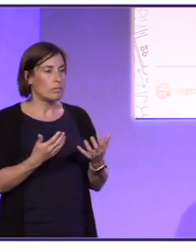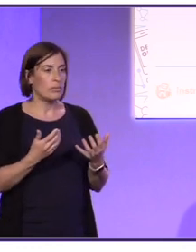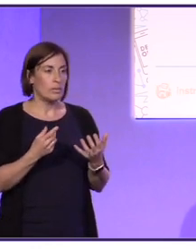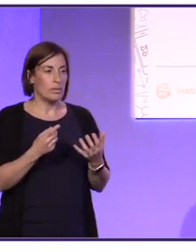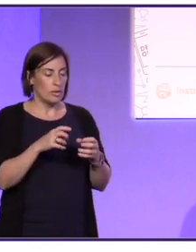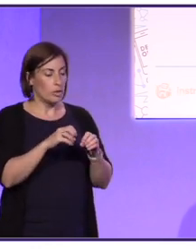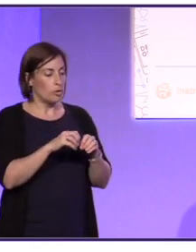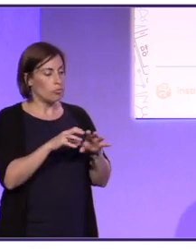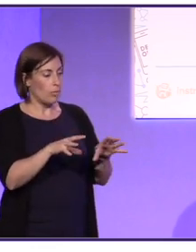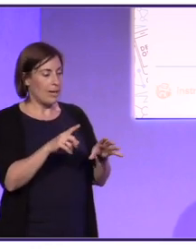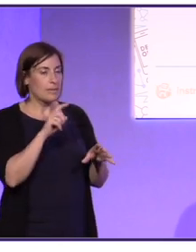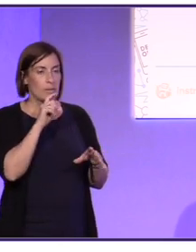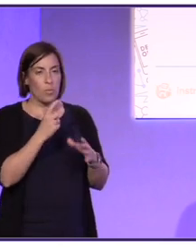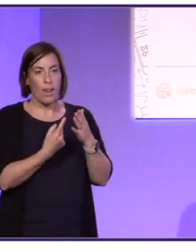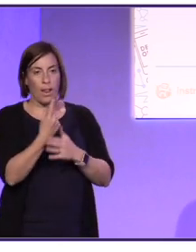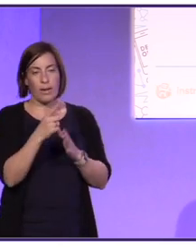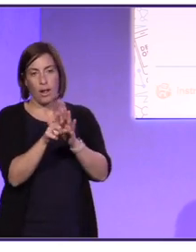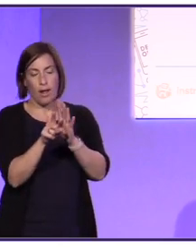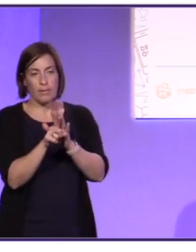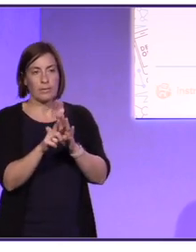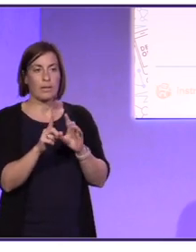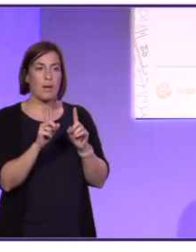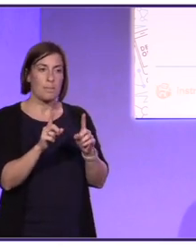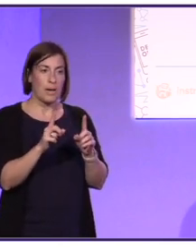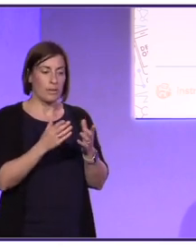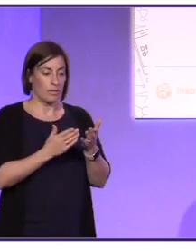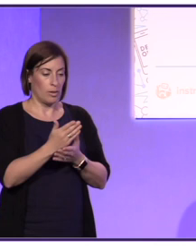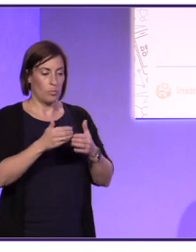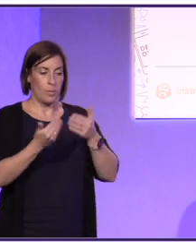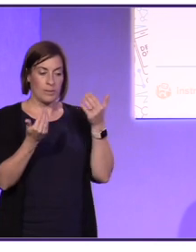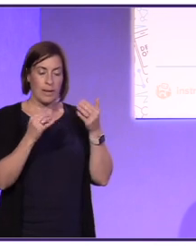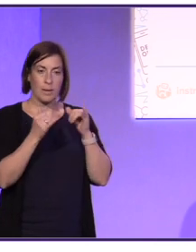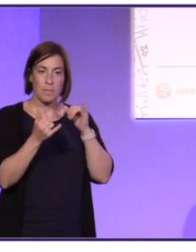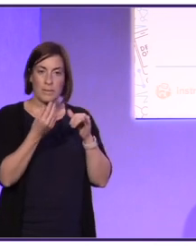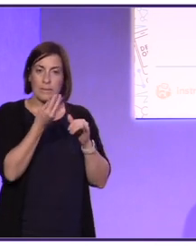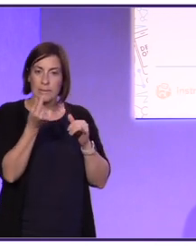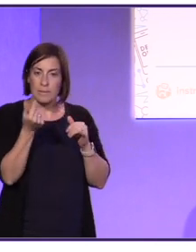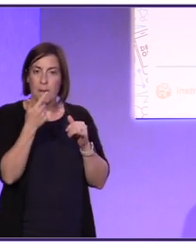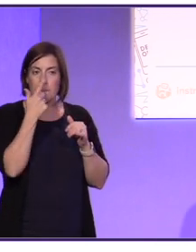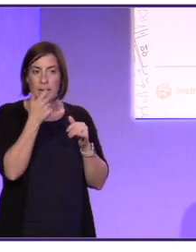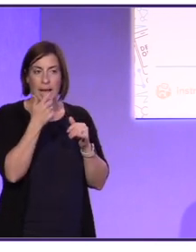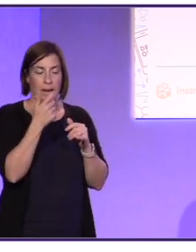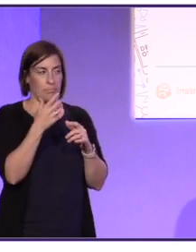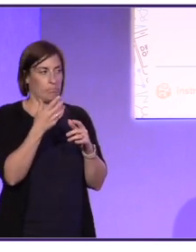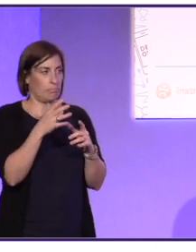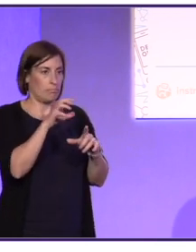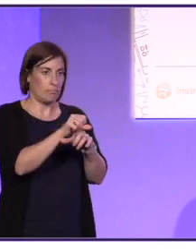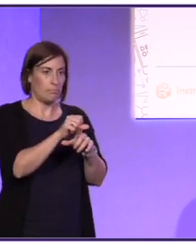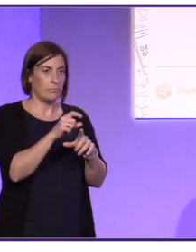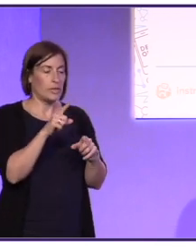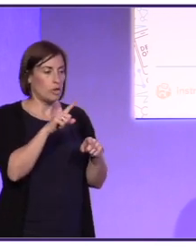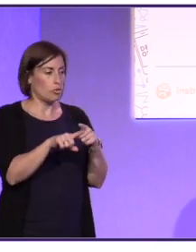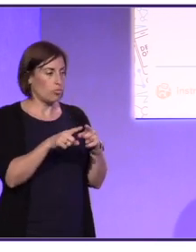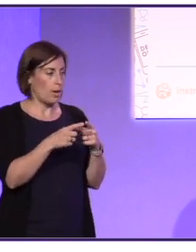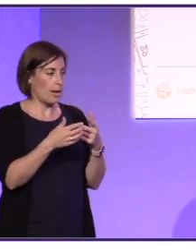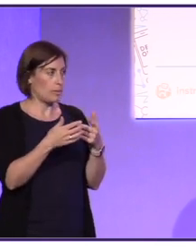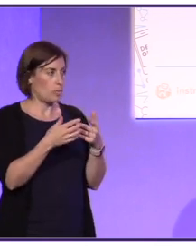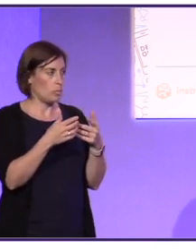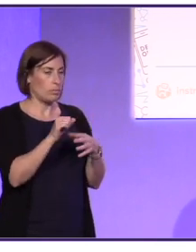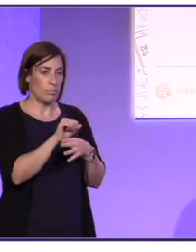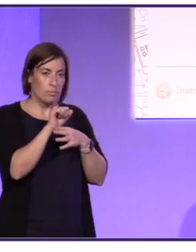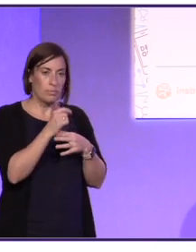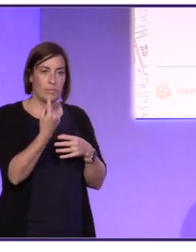releases. Don't get caught for things that could have been caught during the day. Try to put safety nets around those